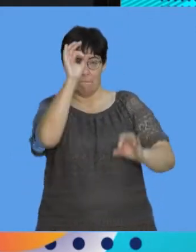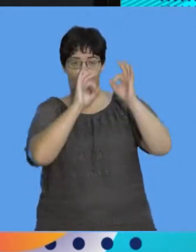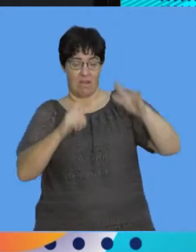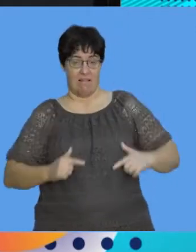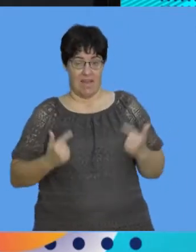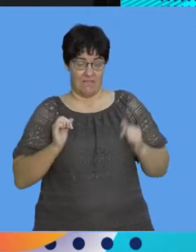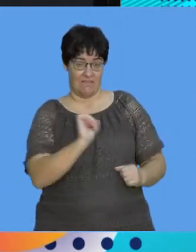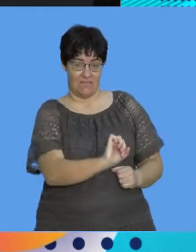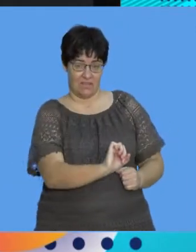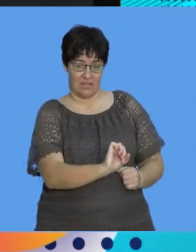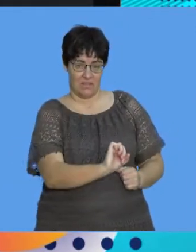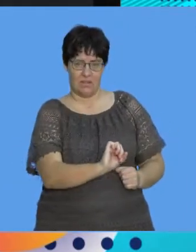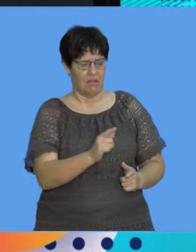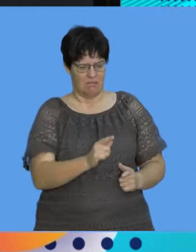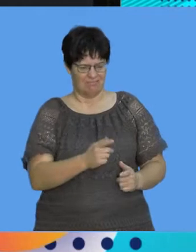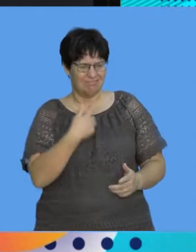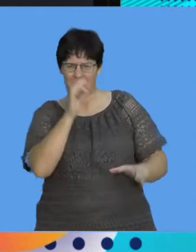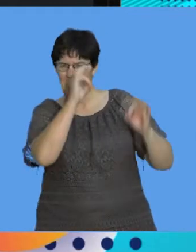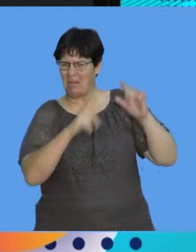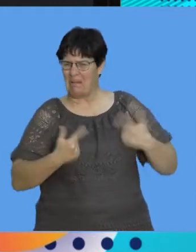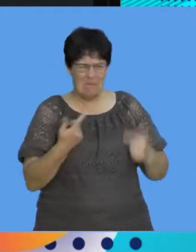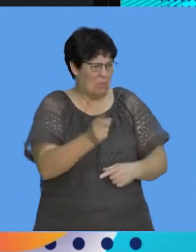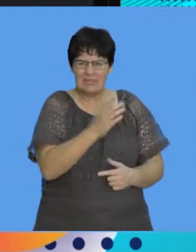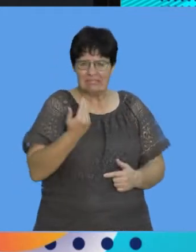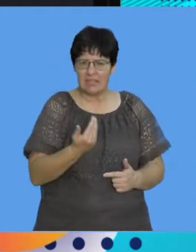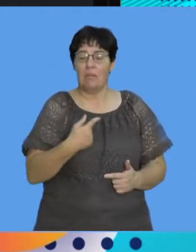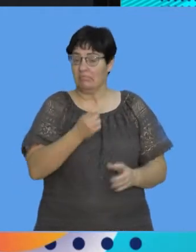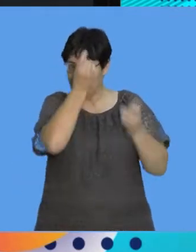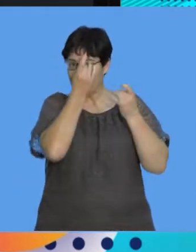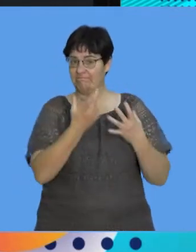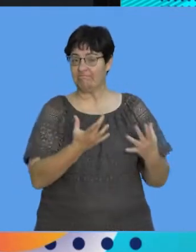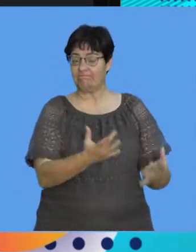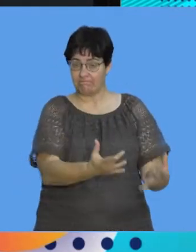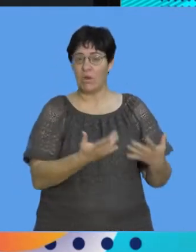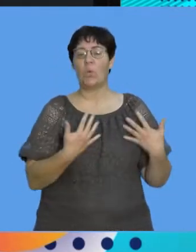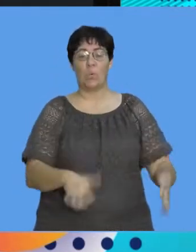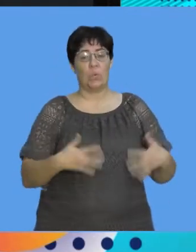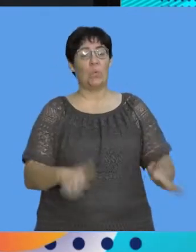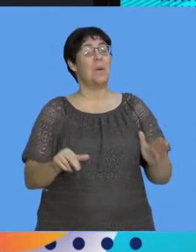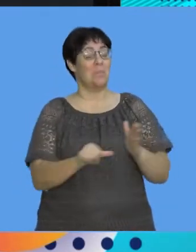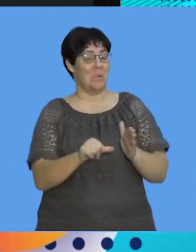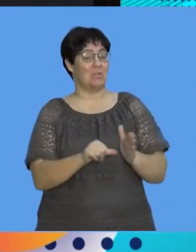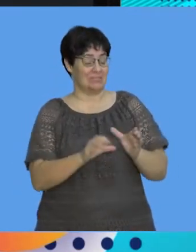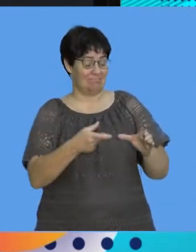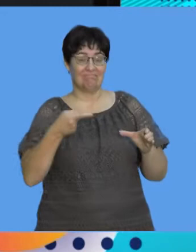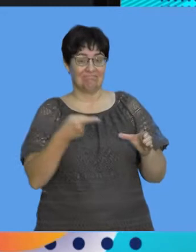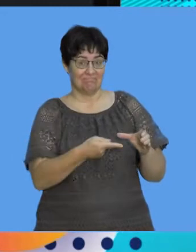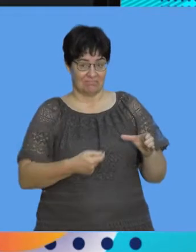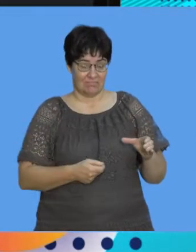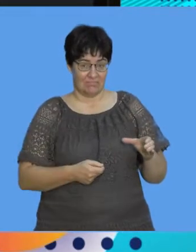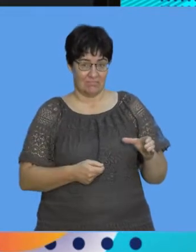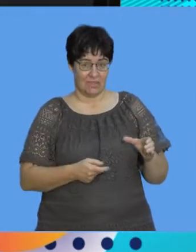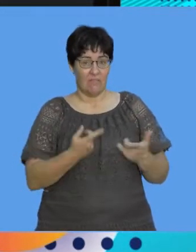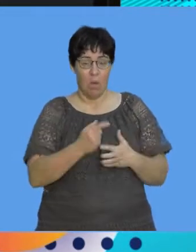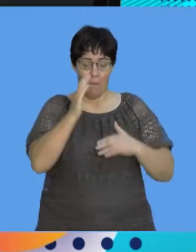life. Now, some of you have no idea what it is, and I'm going to tell you it's a really, really important section. If you were going to build